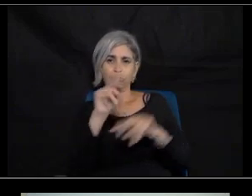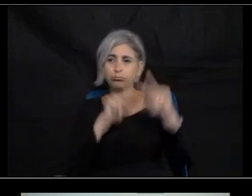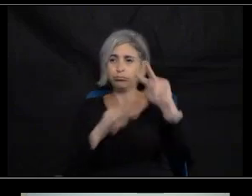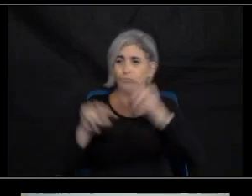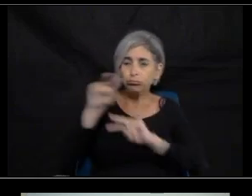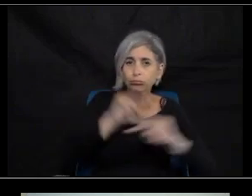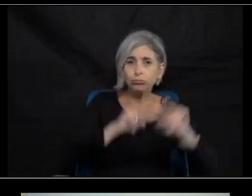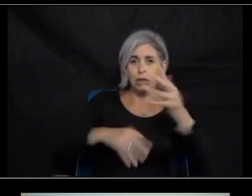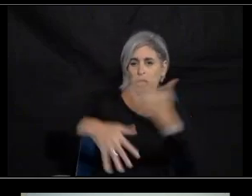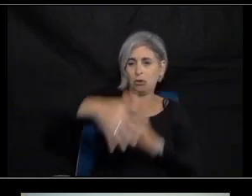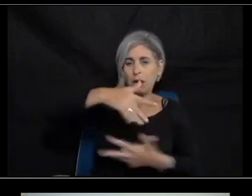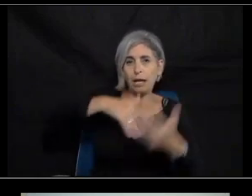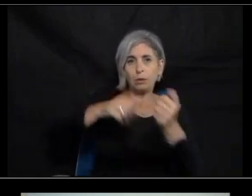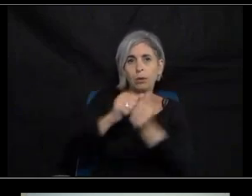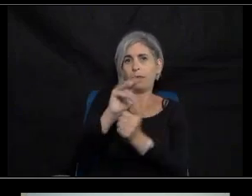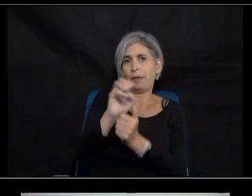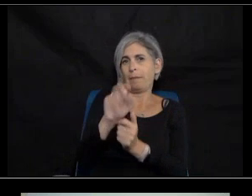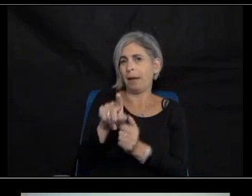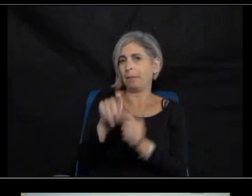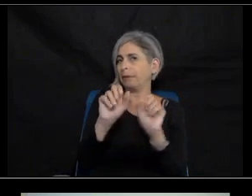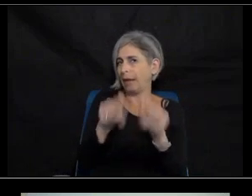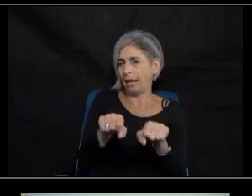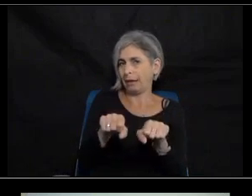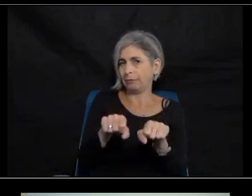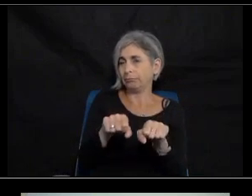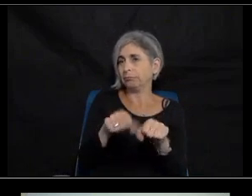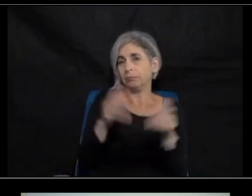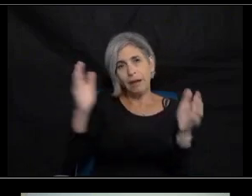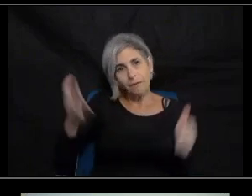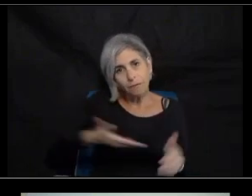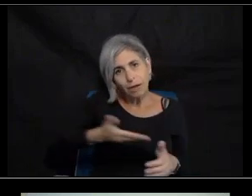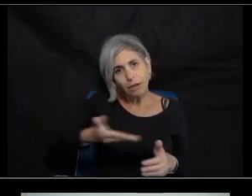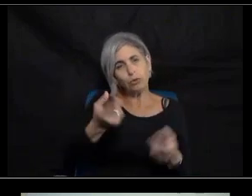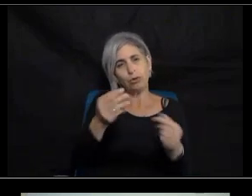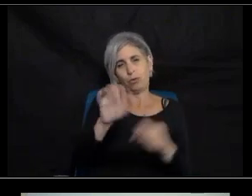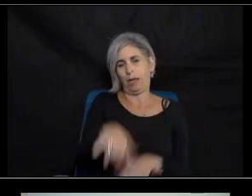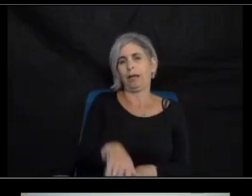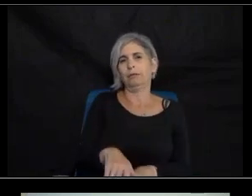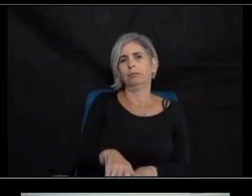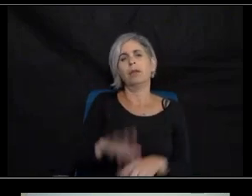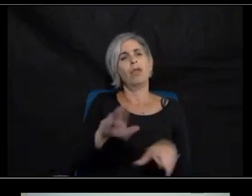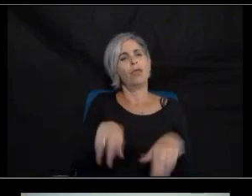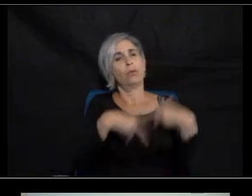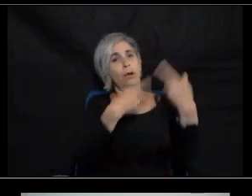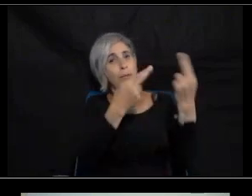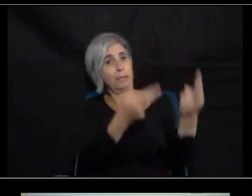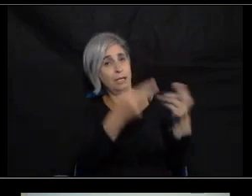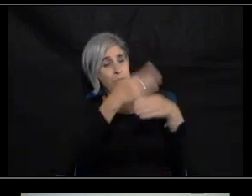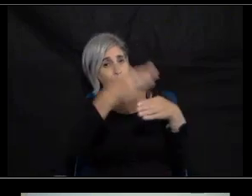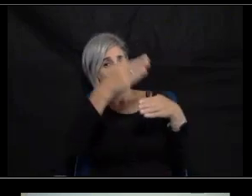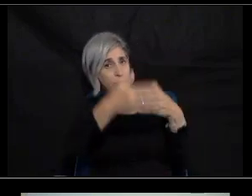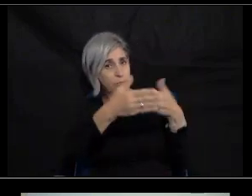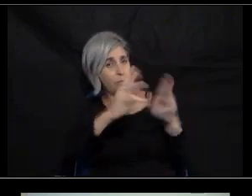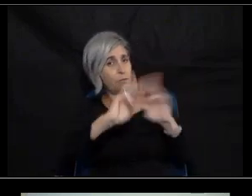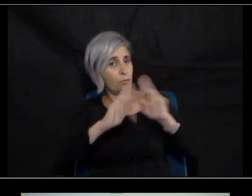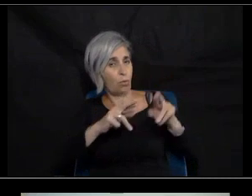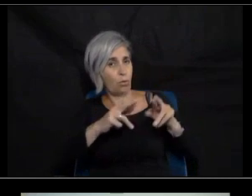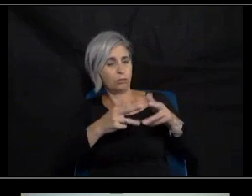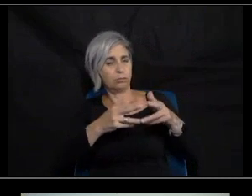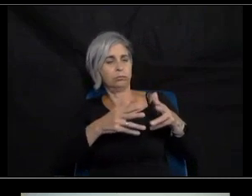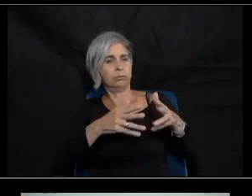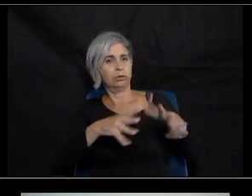and interact with the maps. So I invite you to do that. So following the recommendations of the report, we're presenting a resolution to